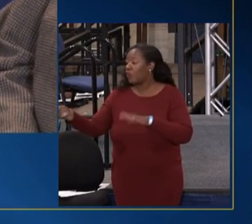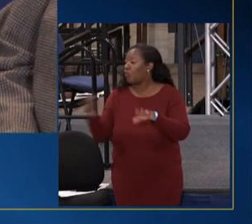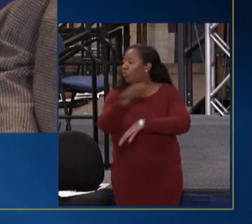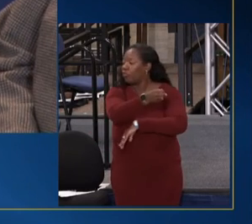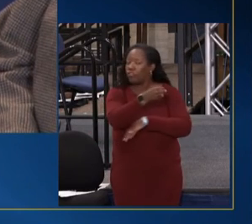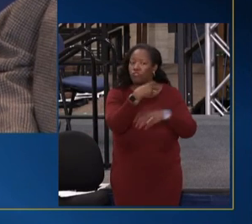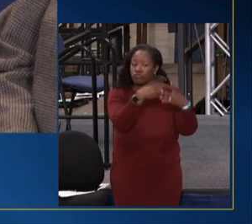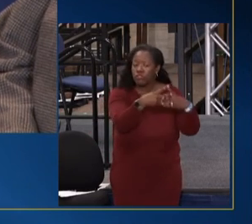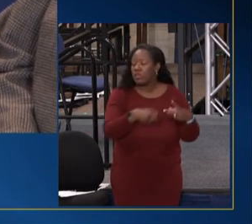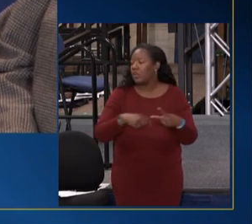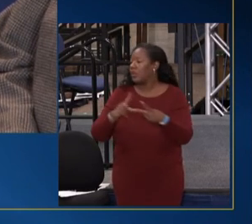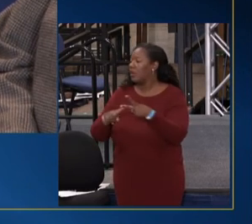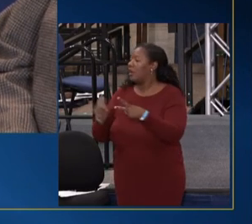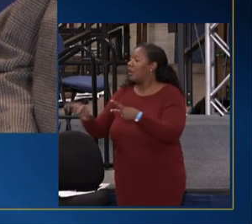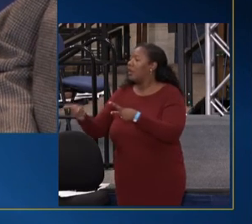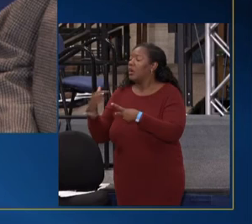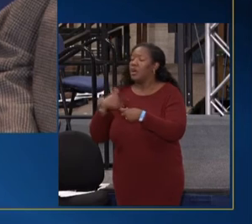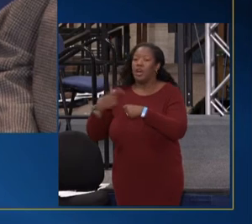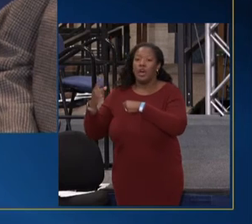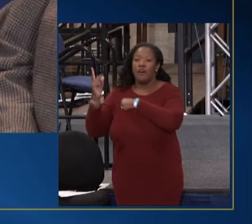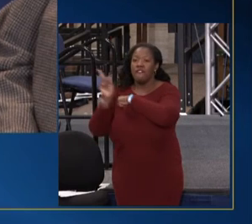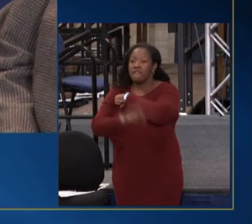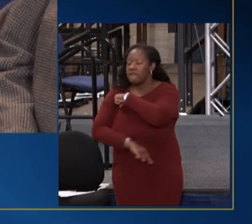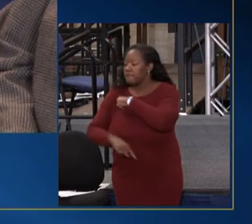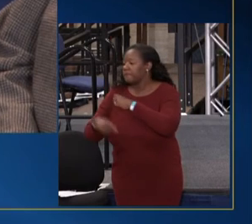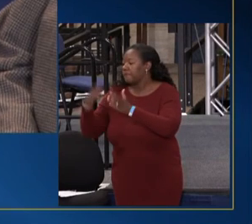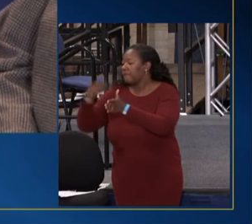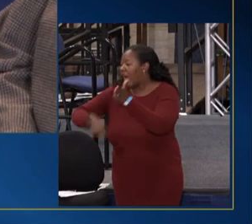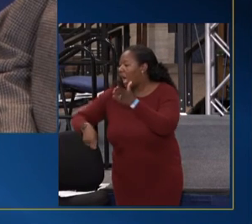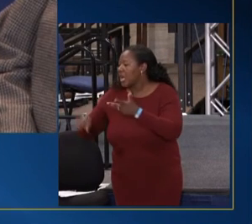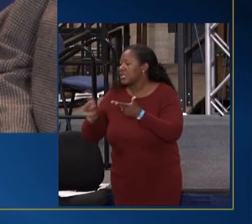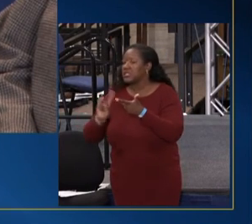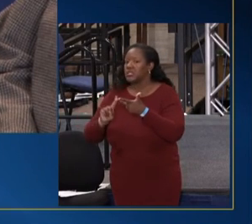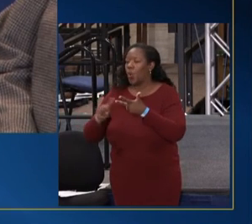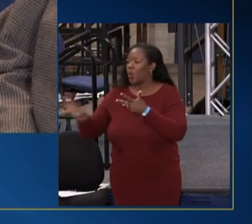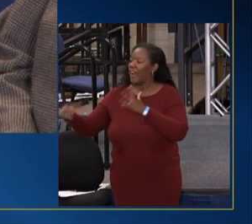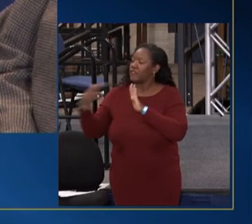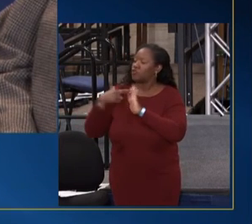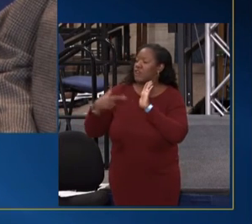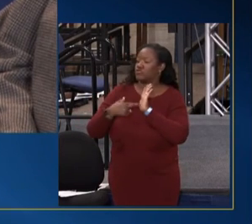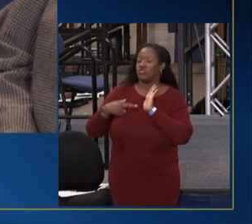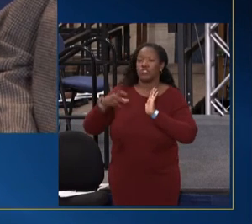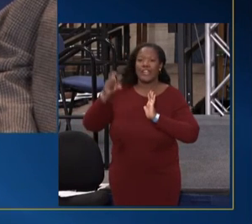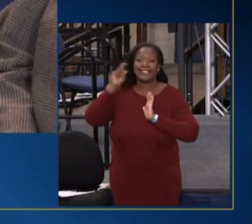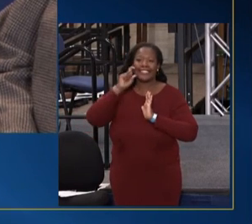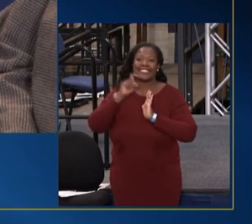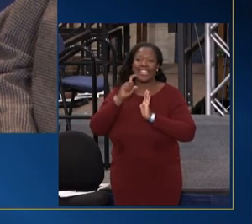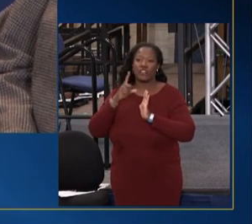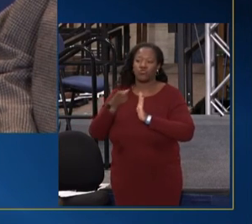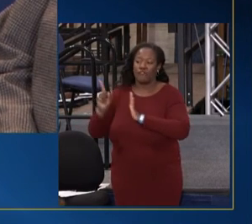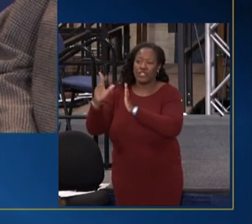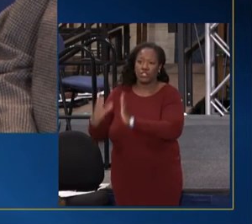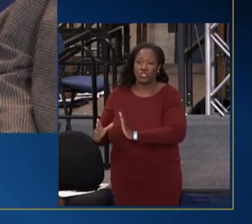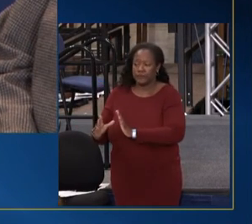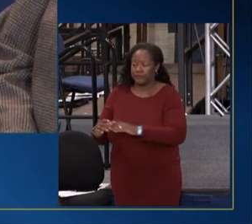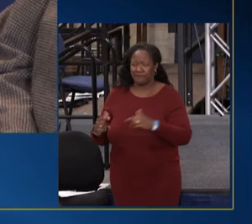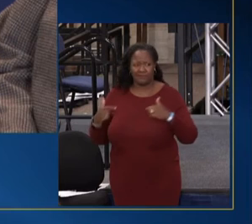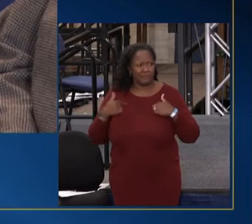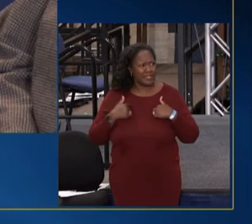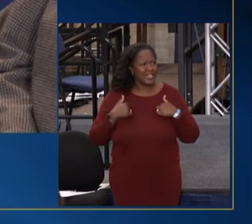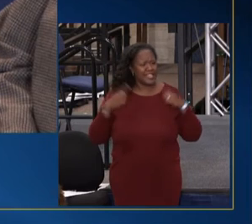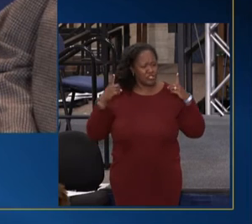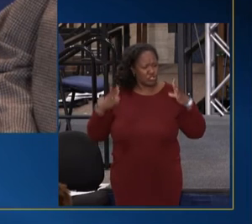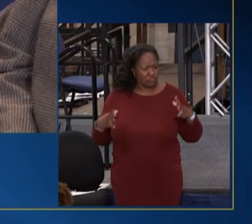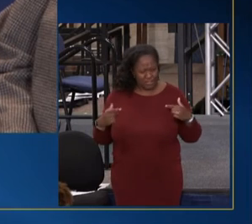fines, being placed on sex registries. And to think that as the White House Director of National AIDS Policy, who